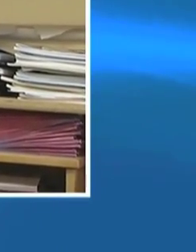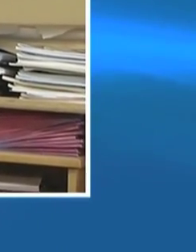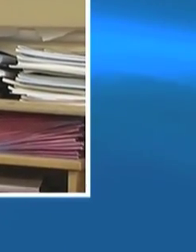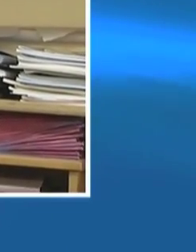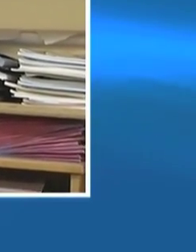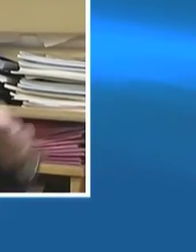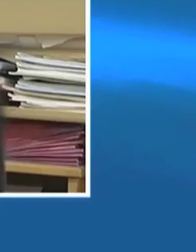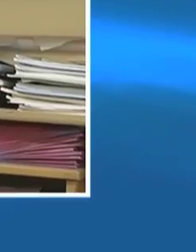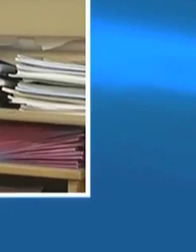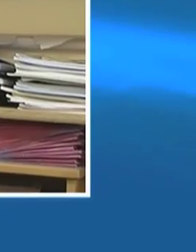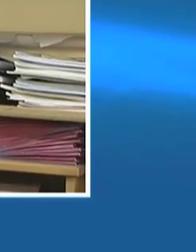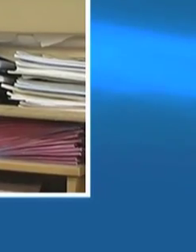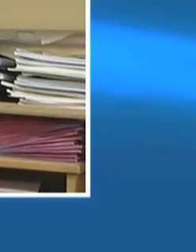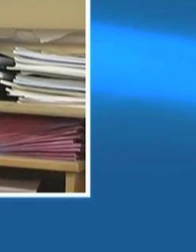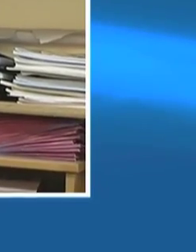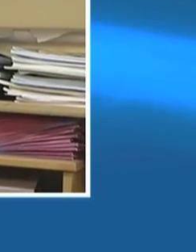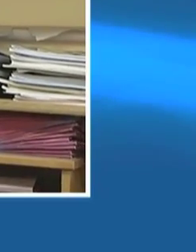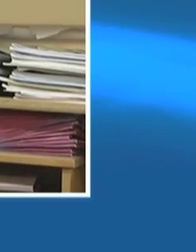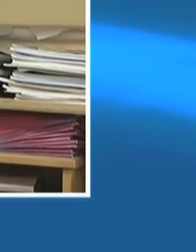good mix here at the school.